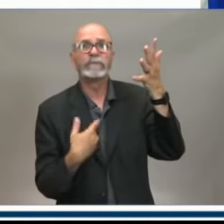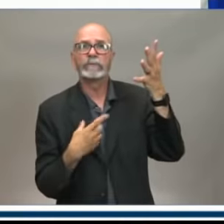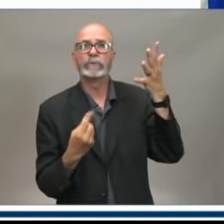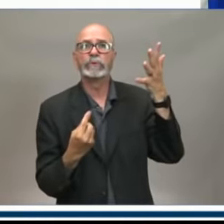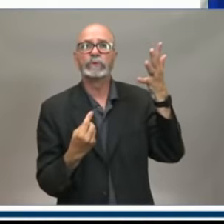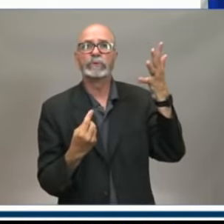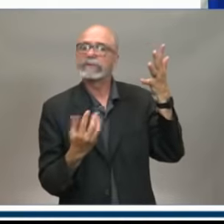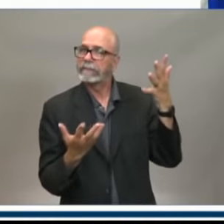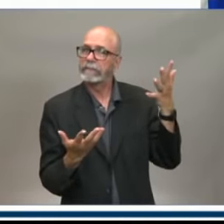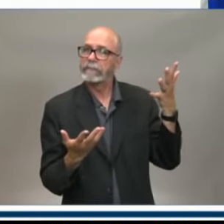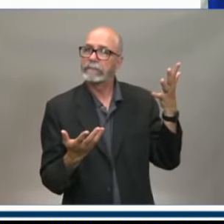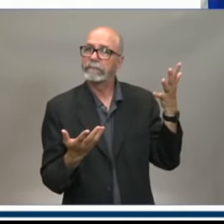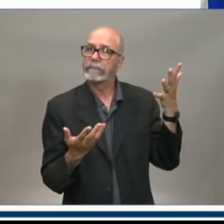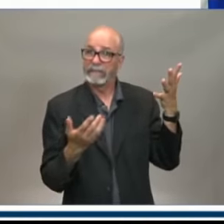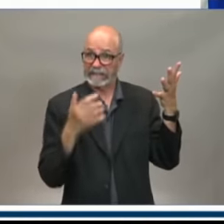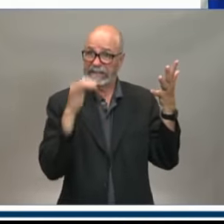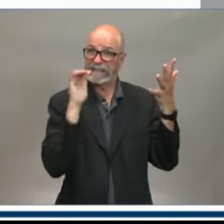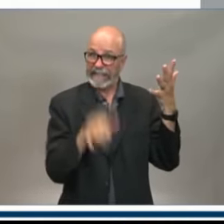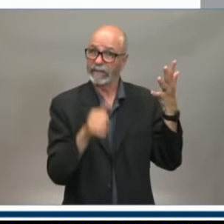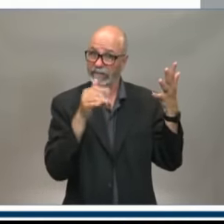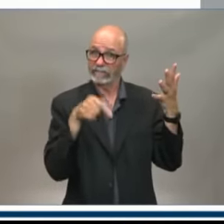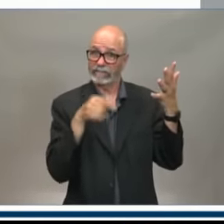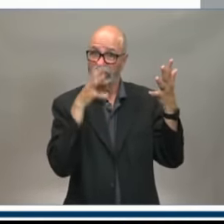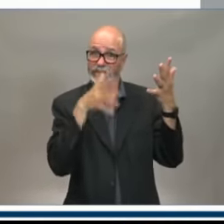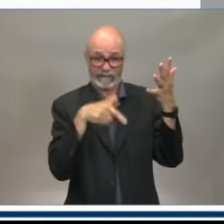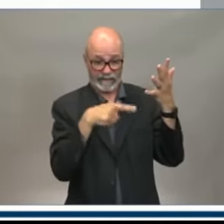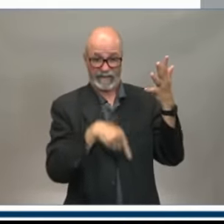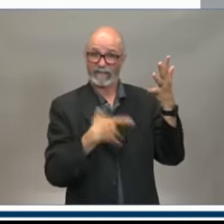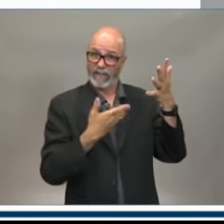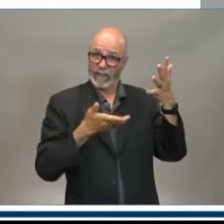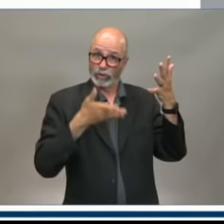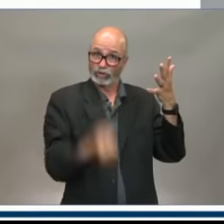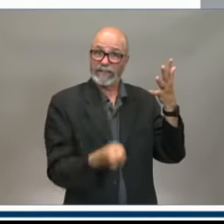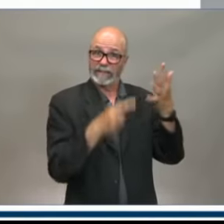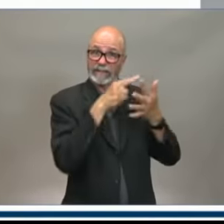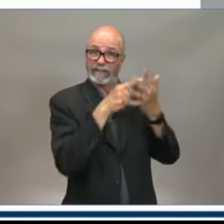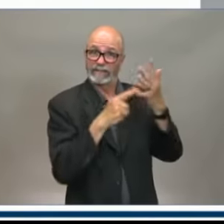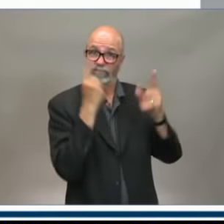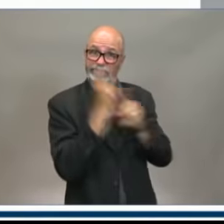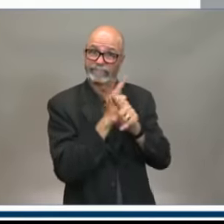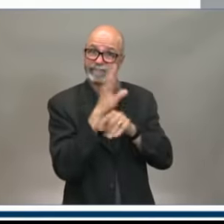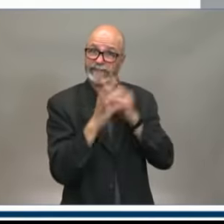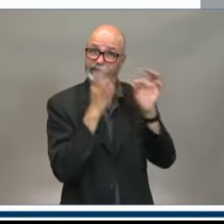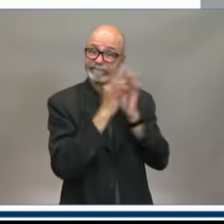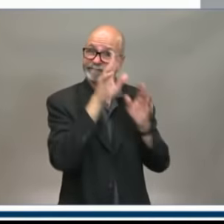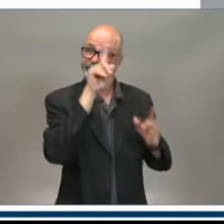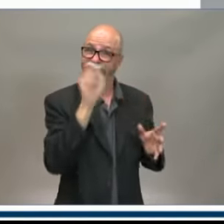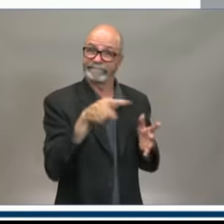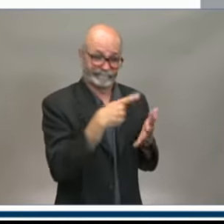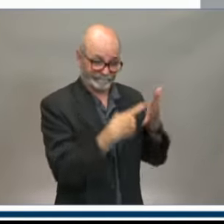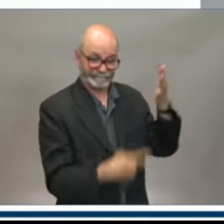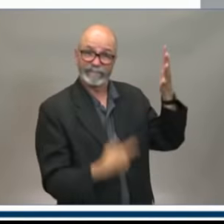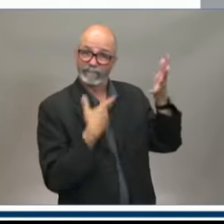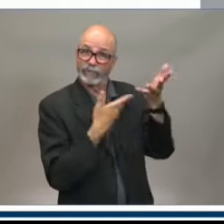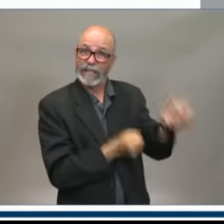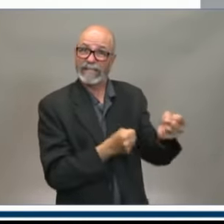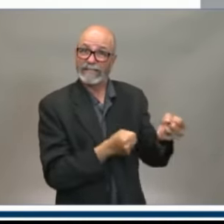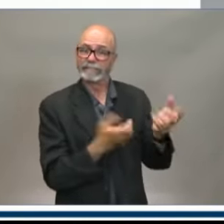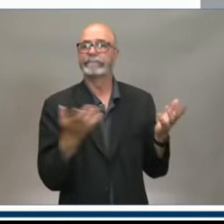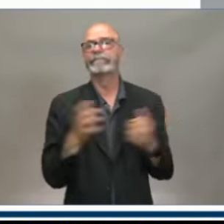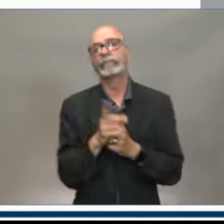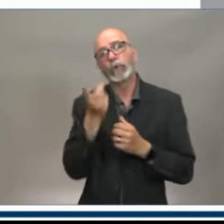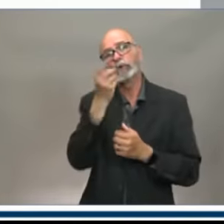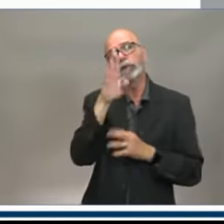these? When we've talked with a lab and our lab specialists about this extensively, both here in the province and as part of our